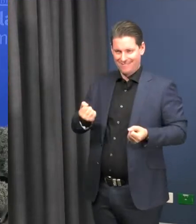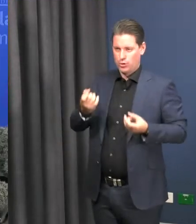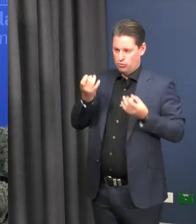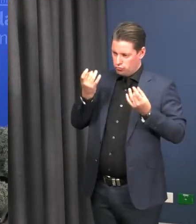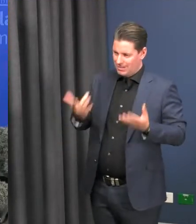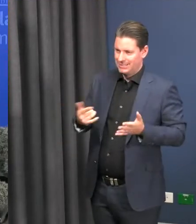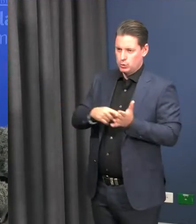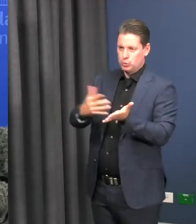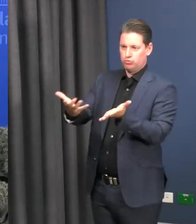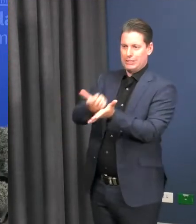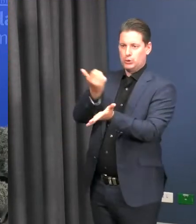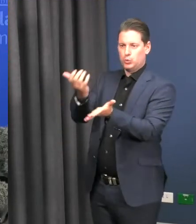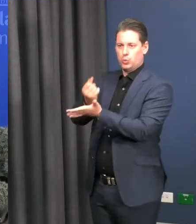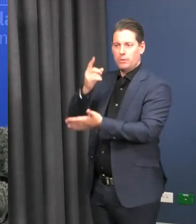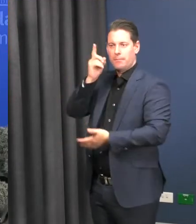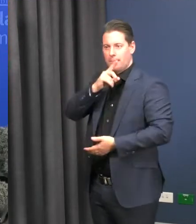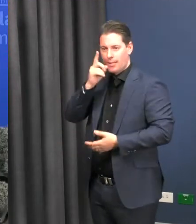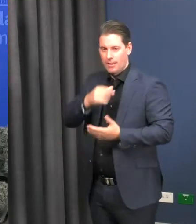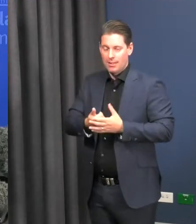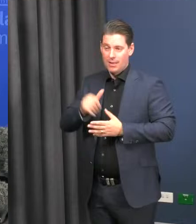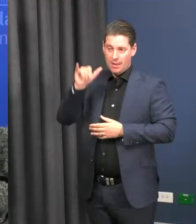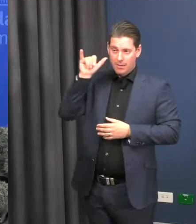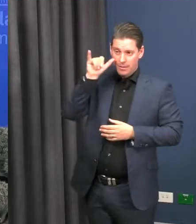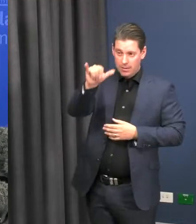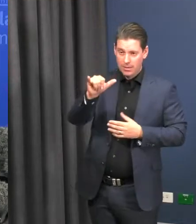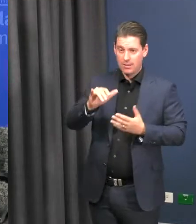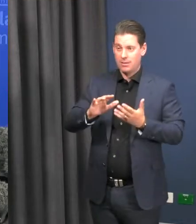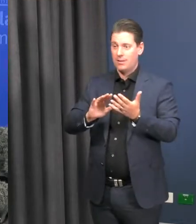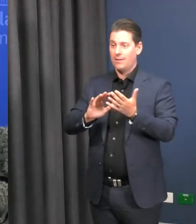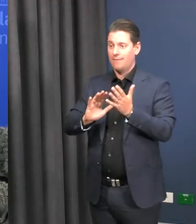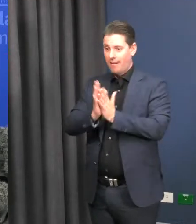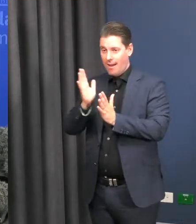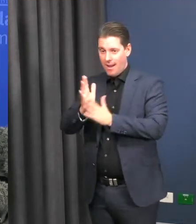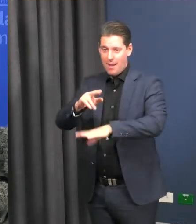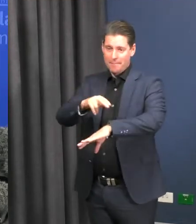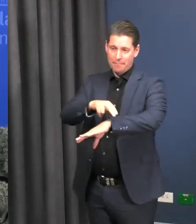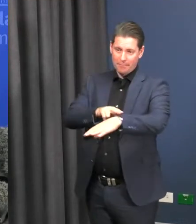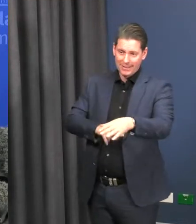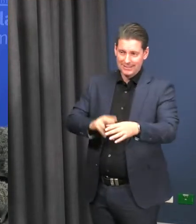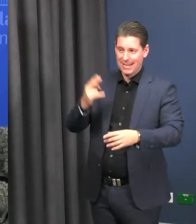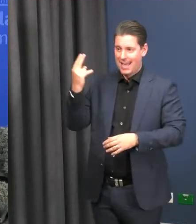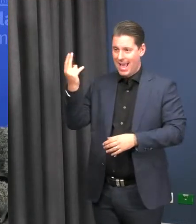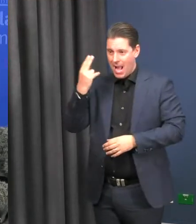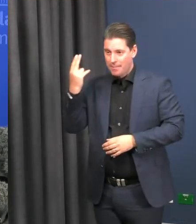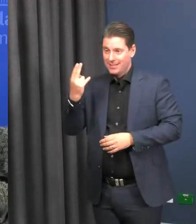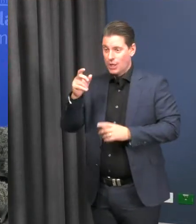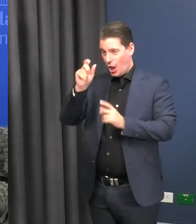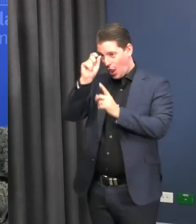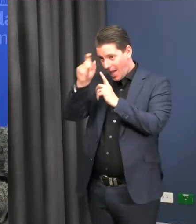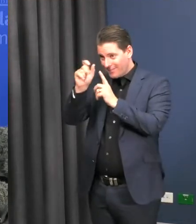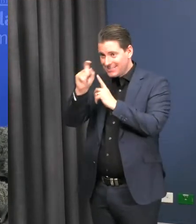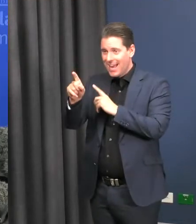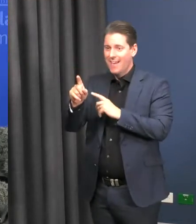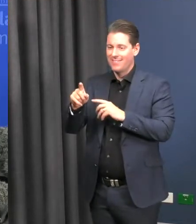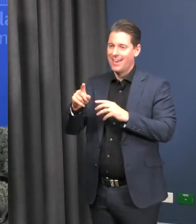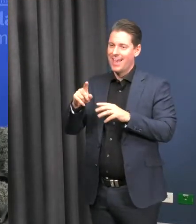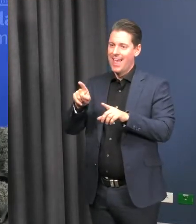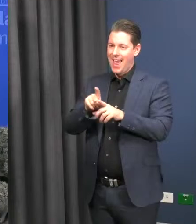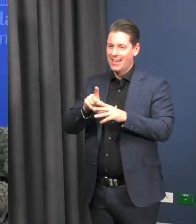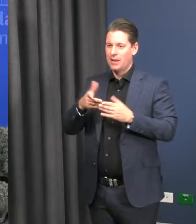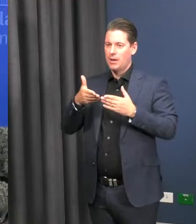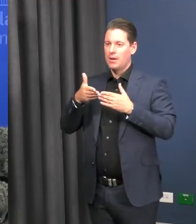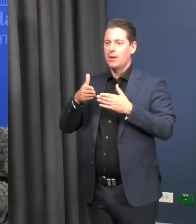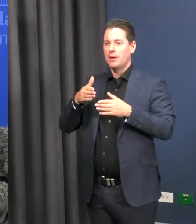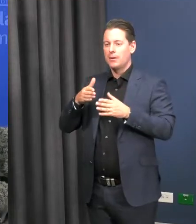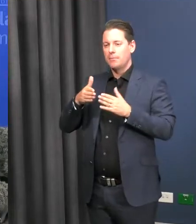services, including aviation, fire, police, ambulance, SES, our surf lifesaving and our Marine Rescue Queensland